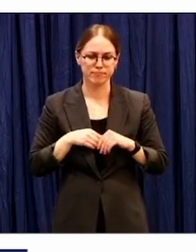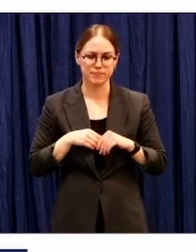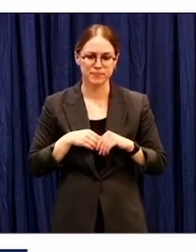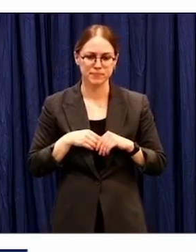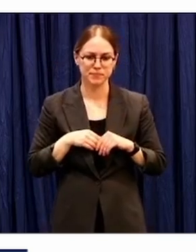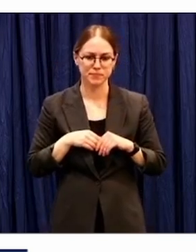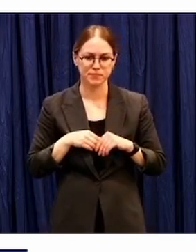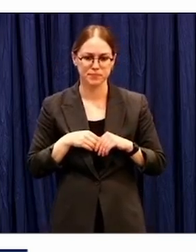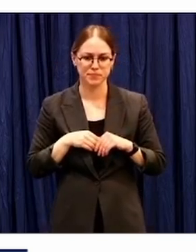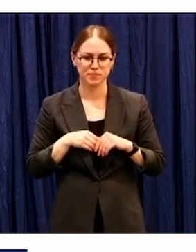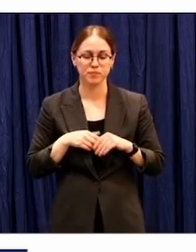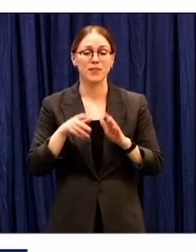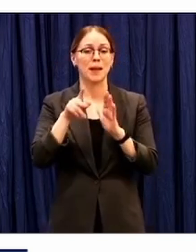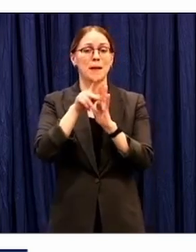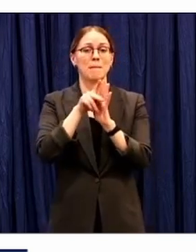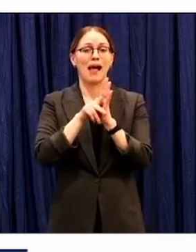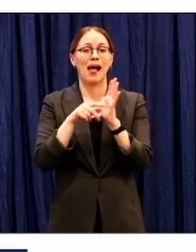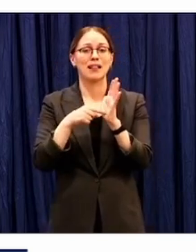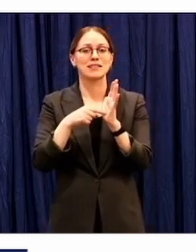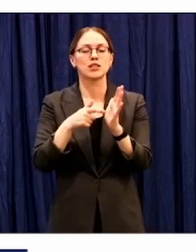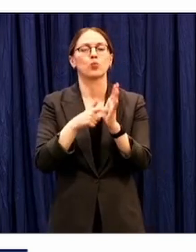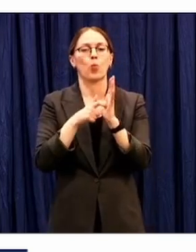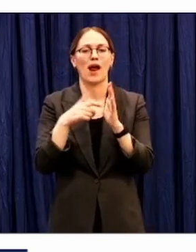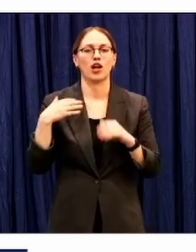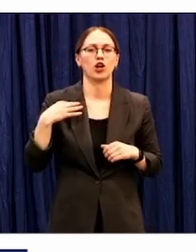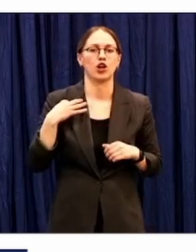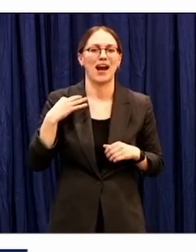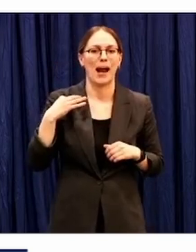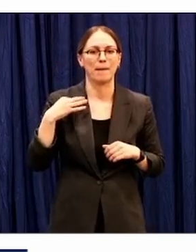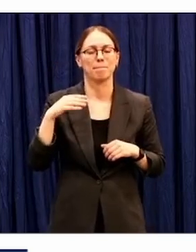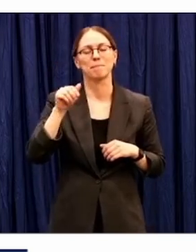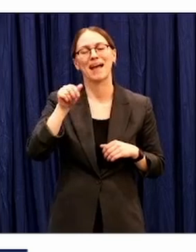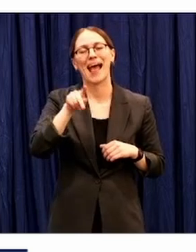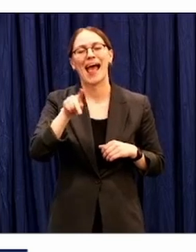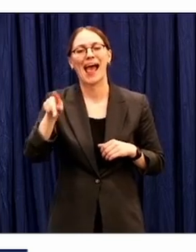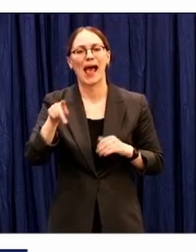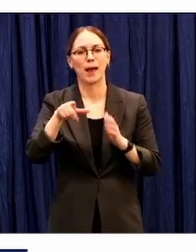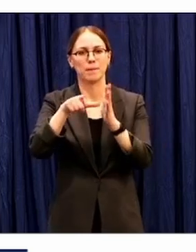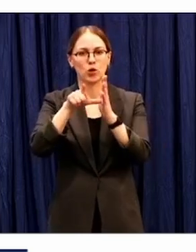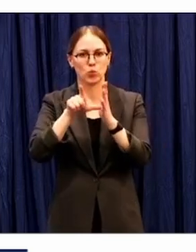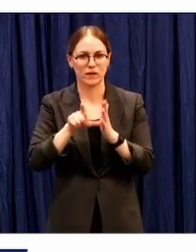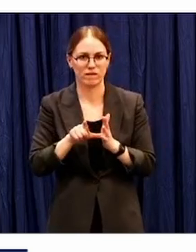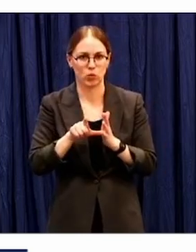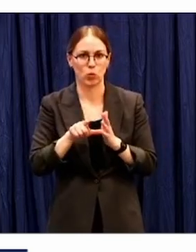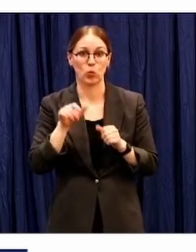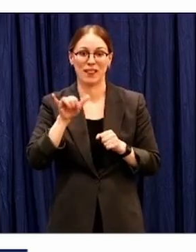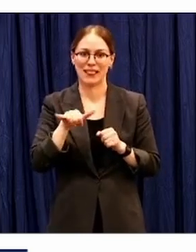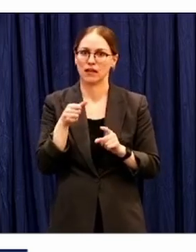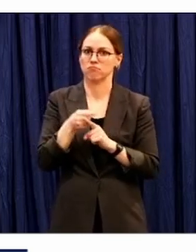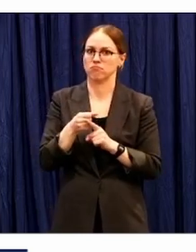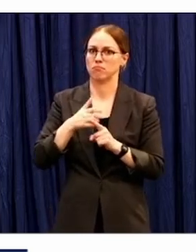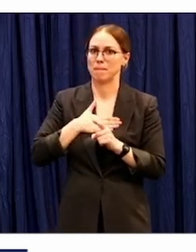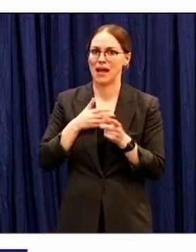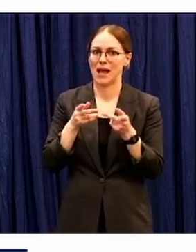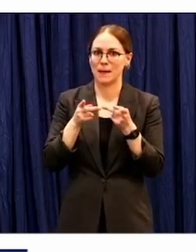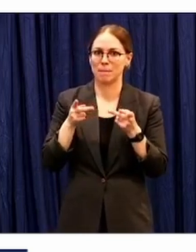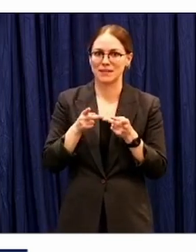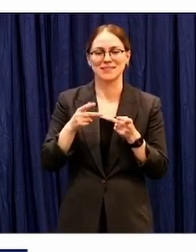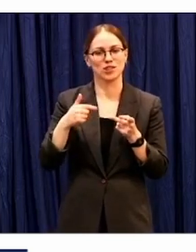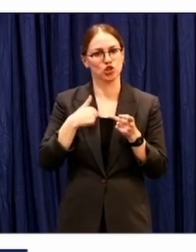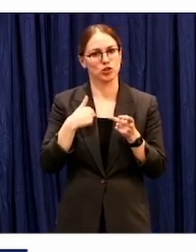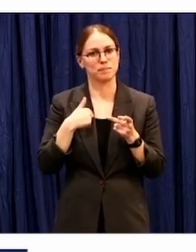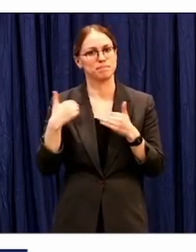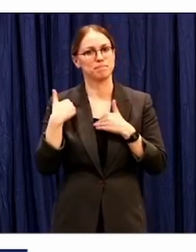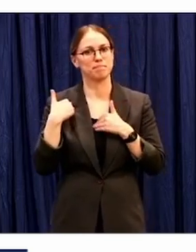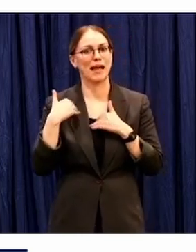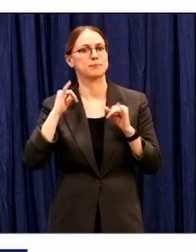Also by policy, we require an application review. So this one's the closest to my position here because my team actually conducts these